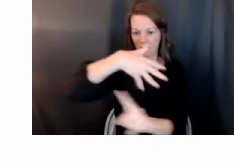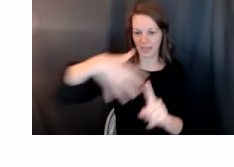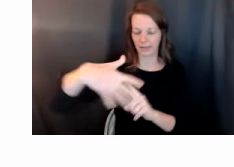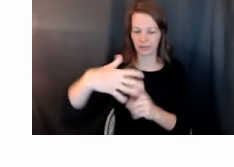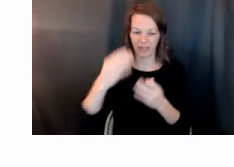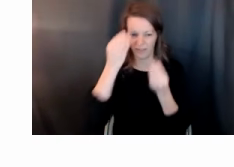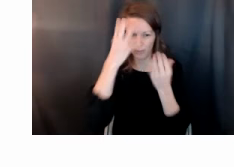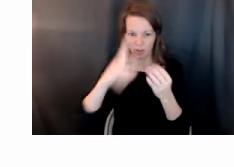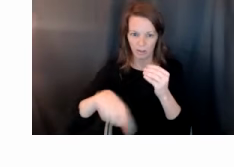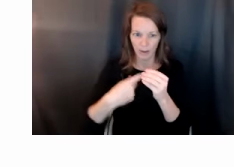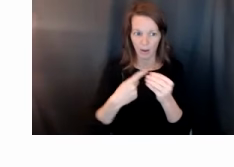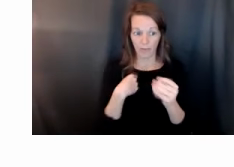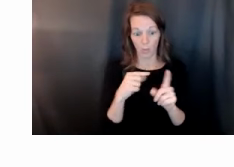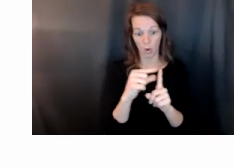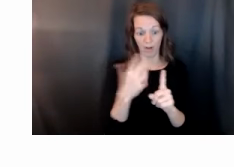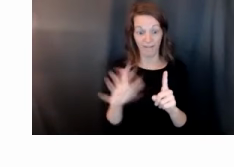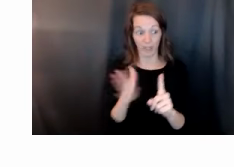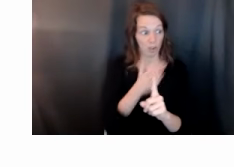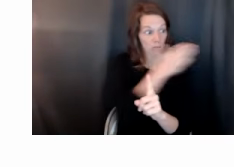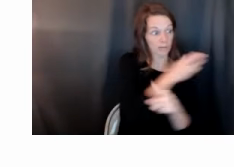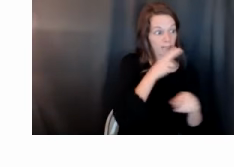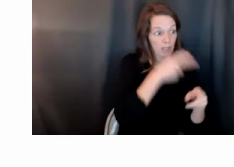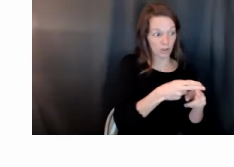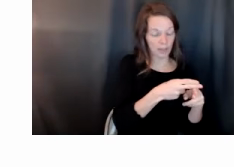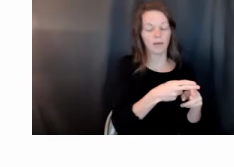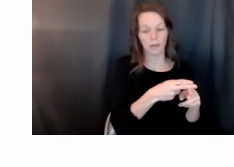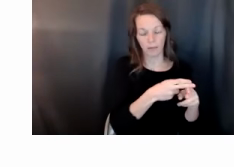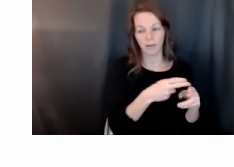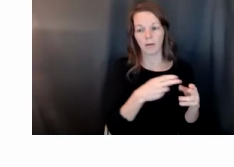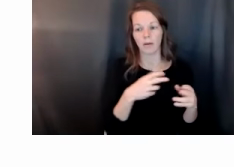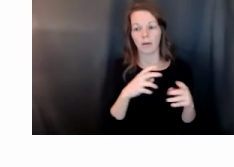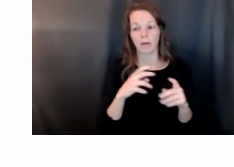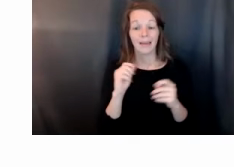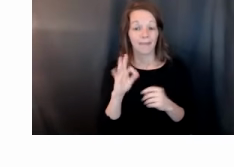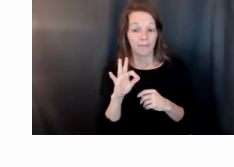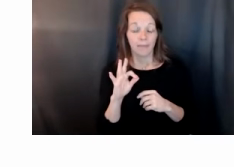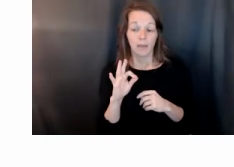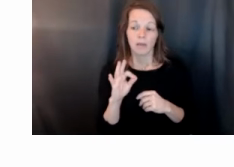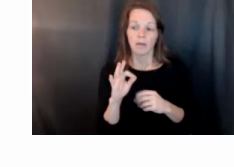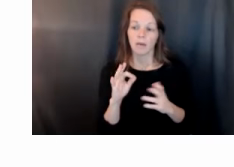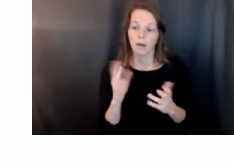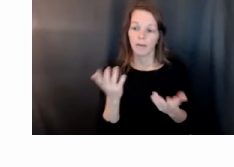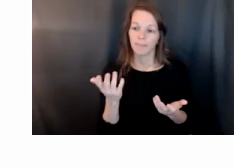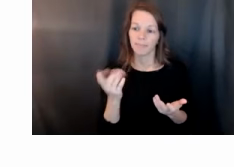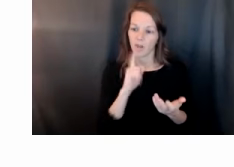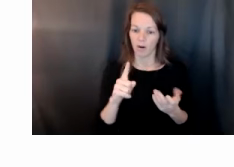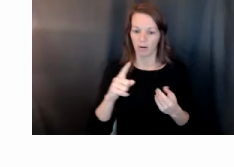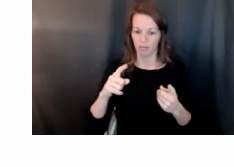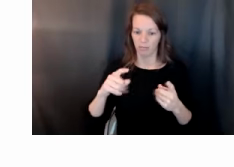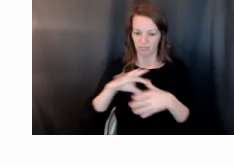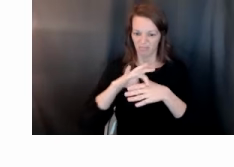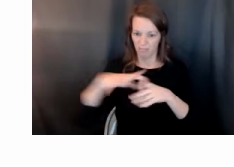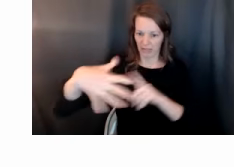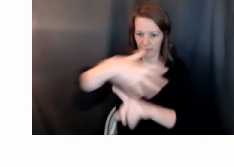includes information about whether a word has been mentioned before, when there are contextual information